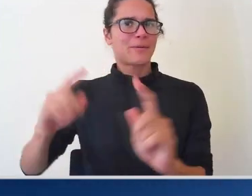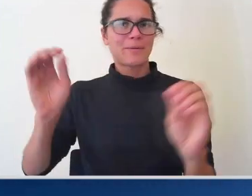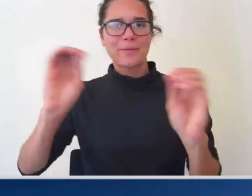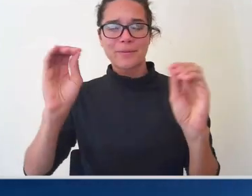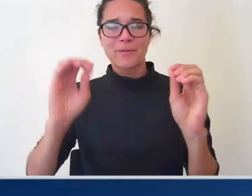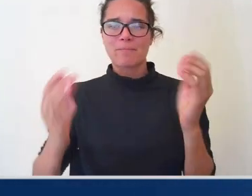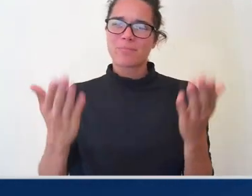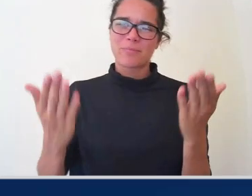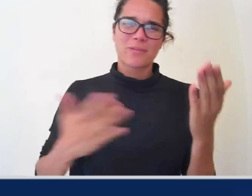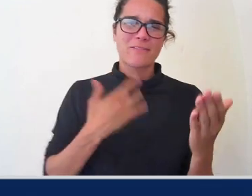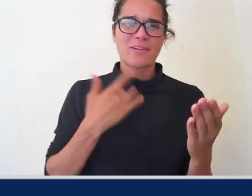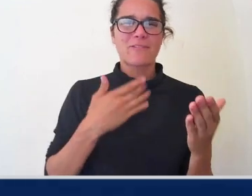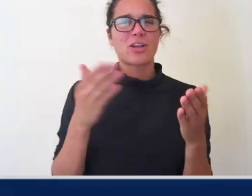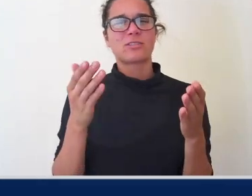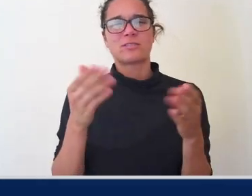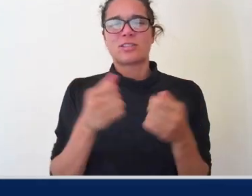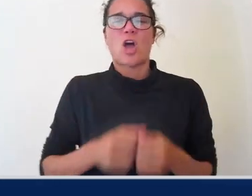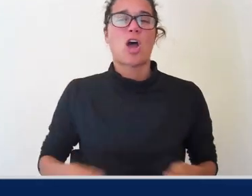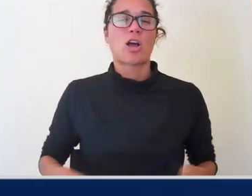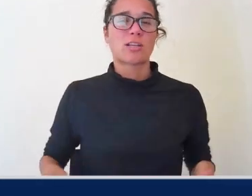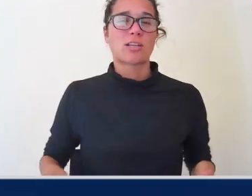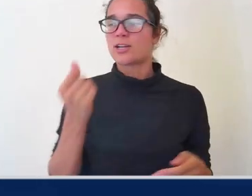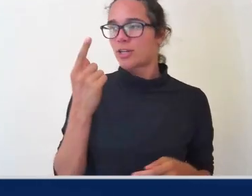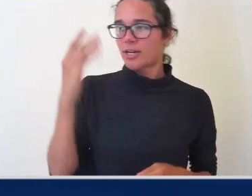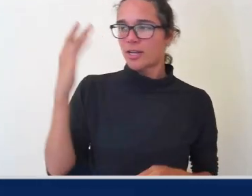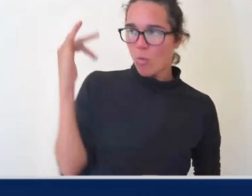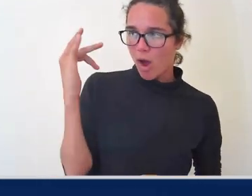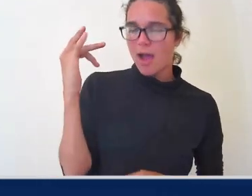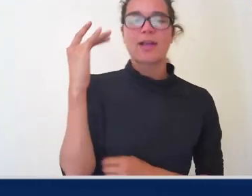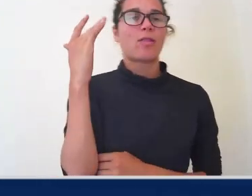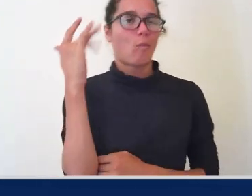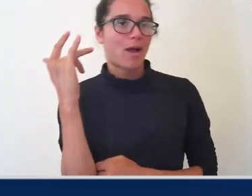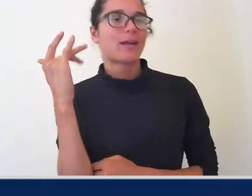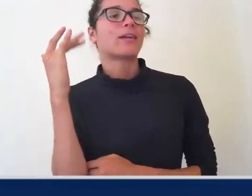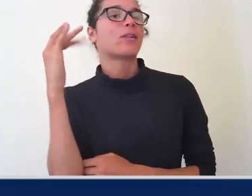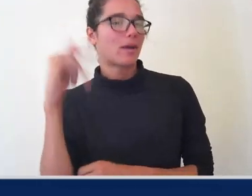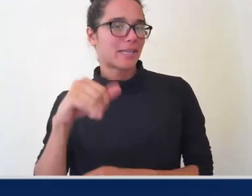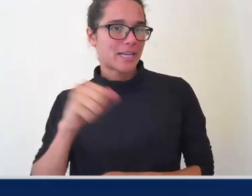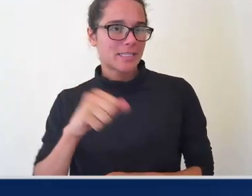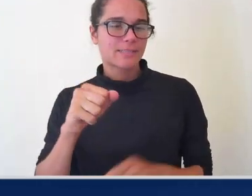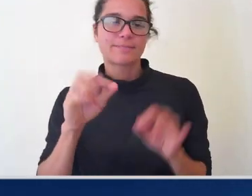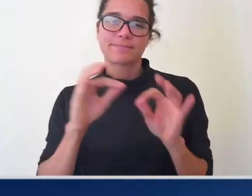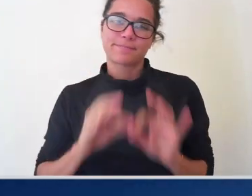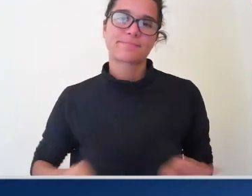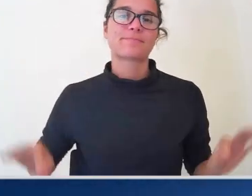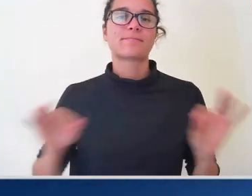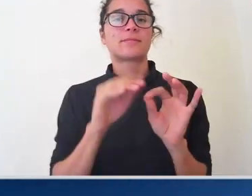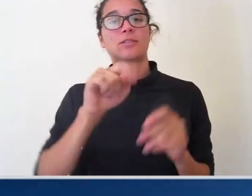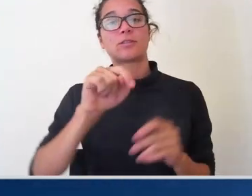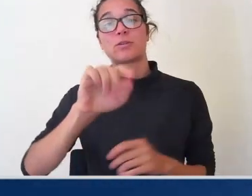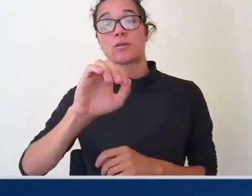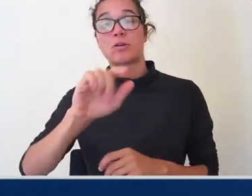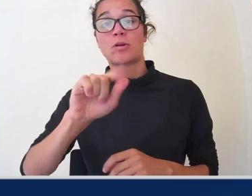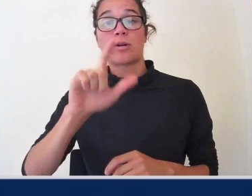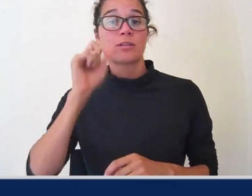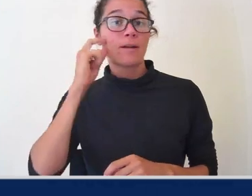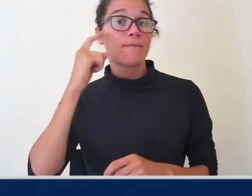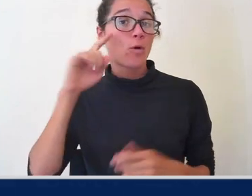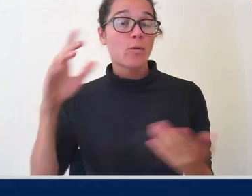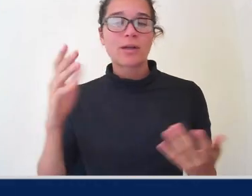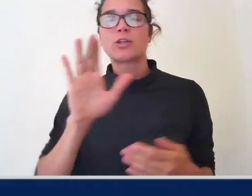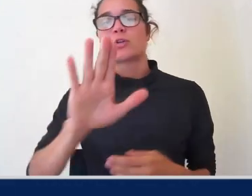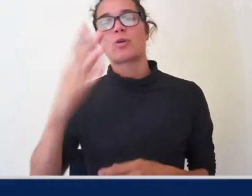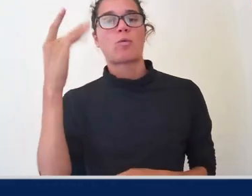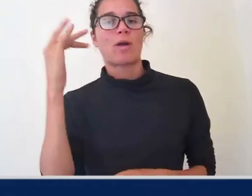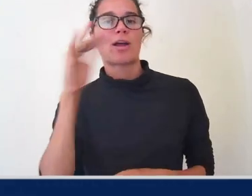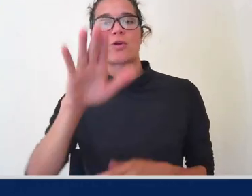Right. Understand the why, 100%, yes. These are all tools here to help you achieve the outcomes that you're driving towards. So I think that's